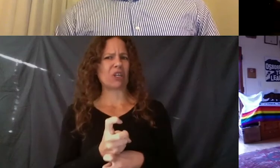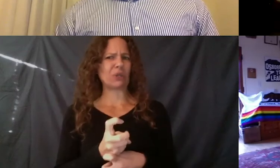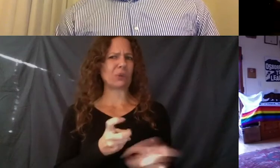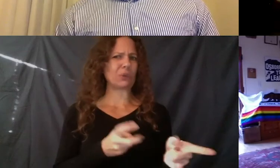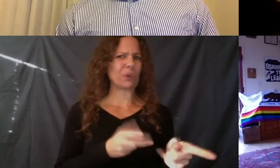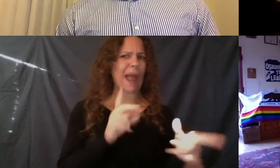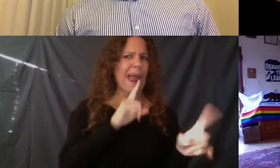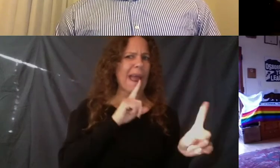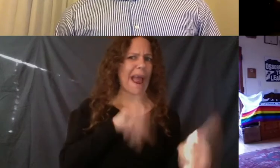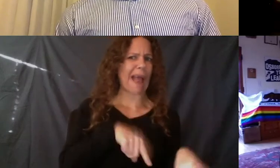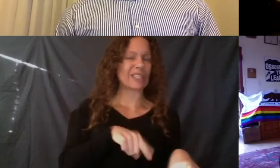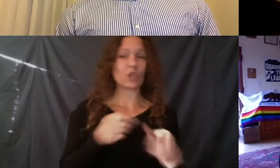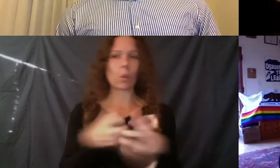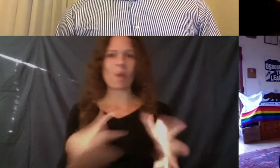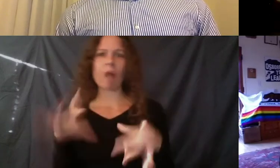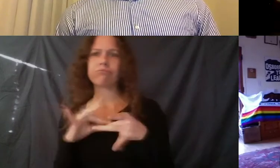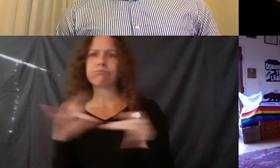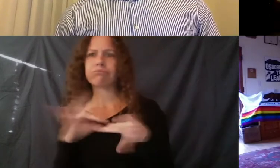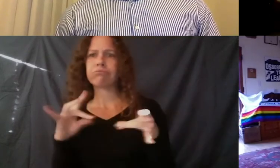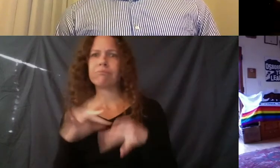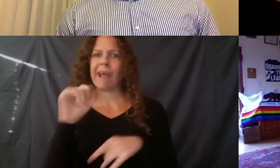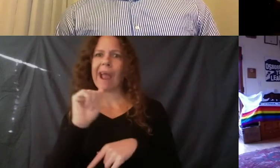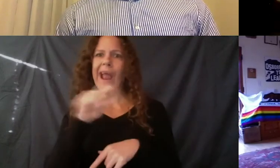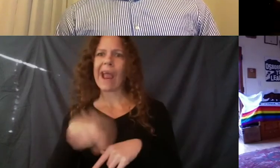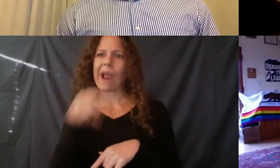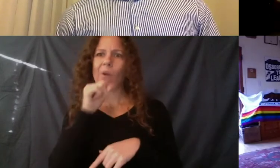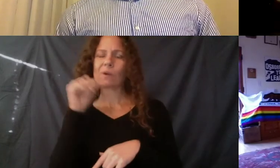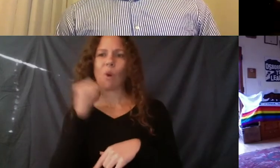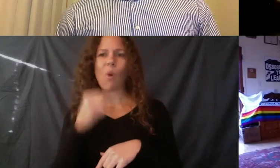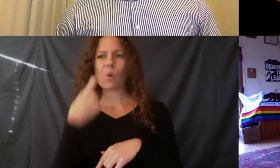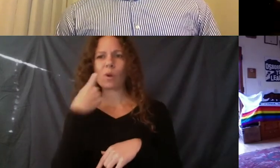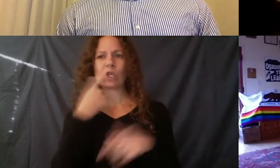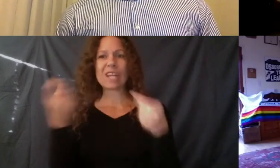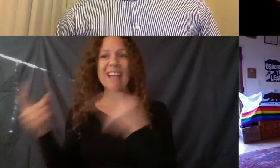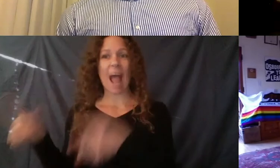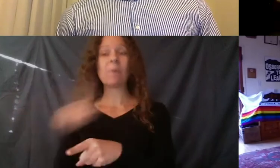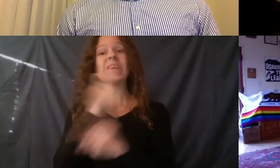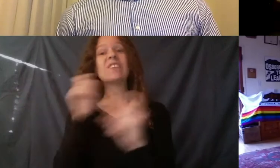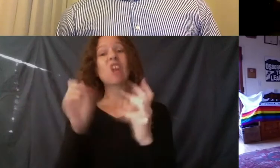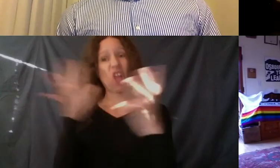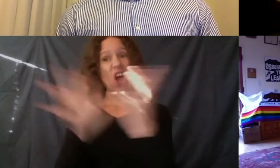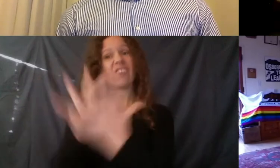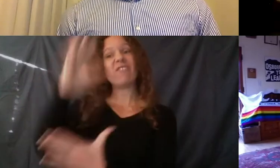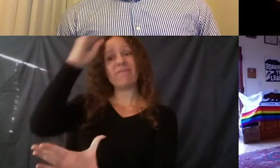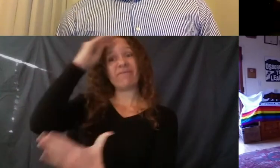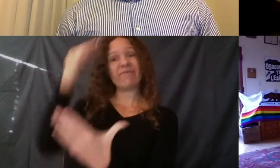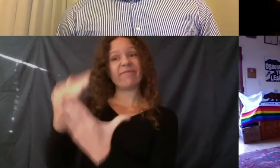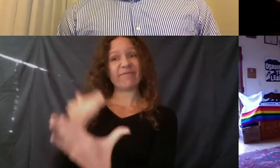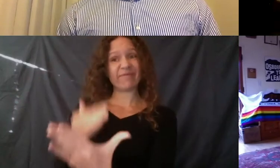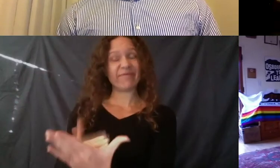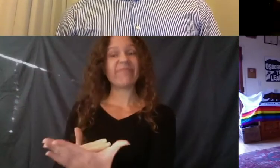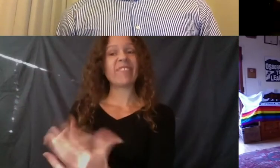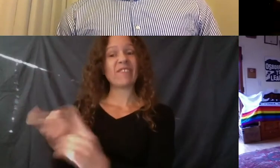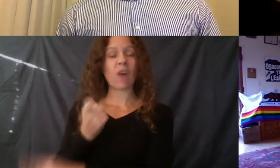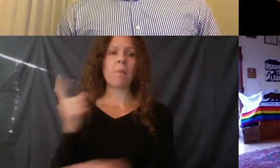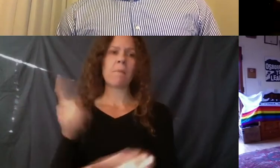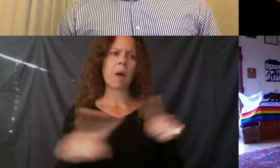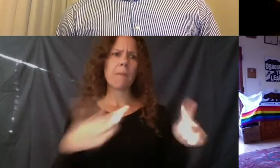there's a lot of lessons to plumb. And so I'm just going to quickly say my team of